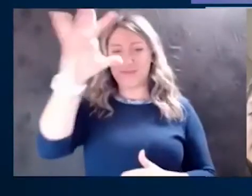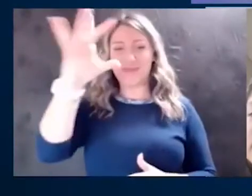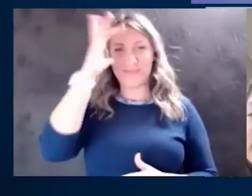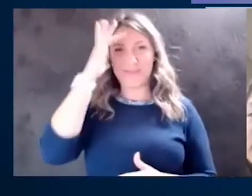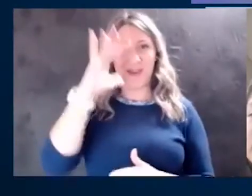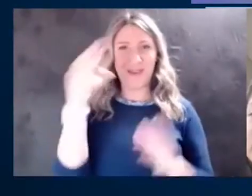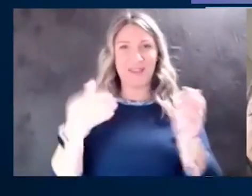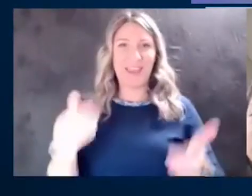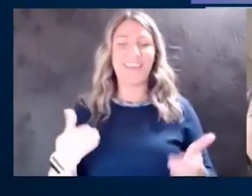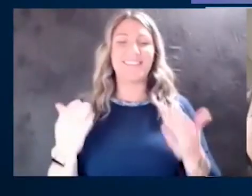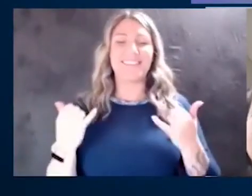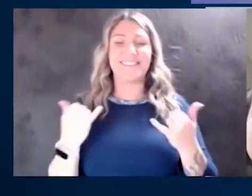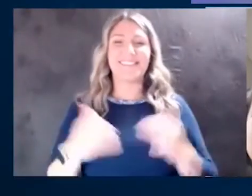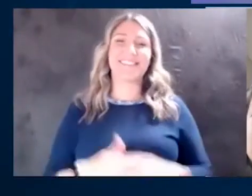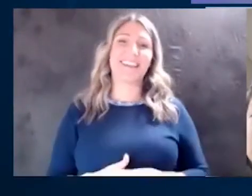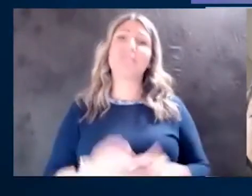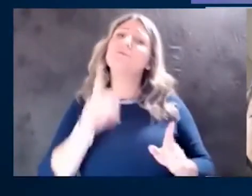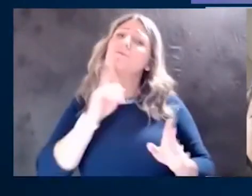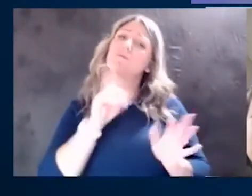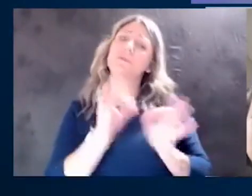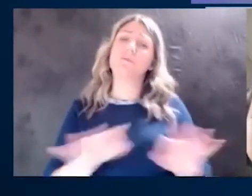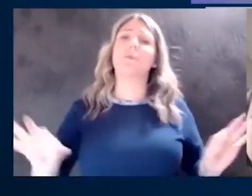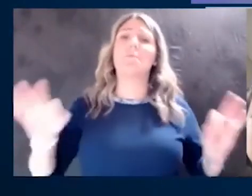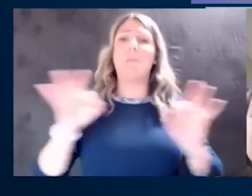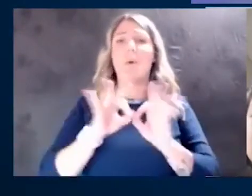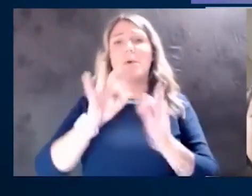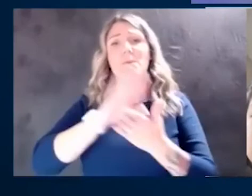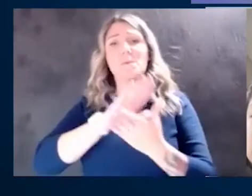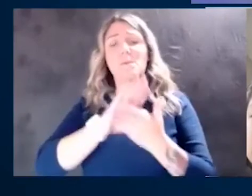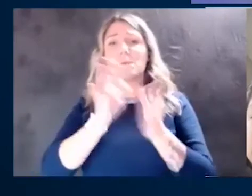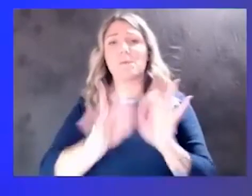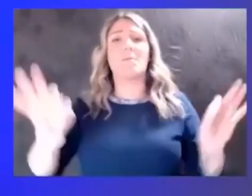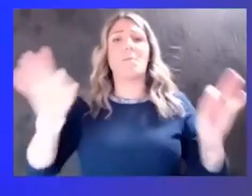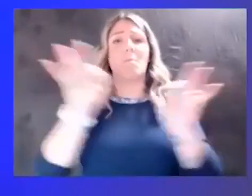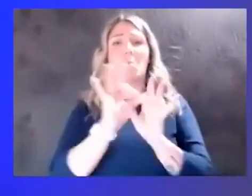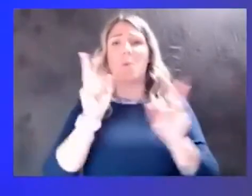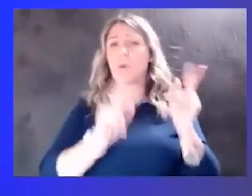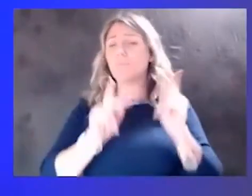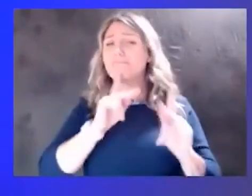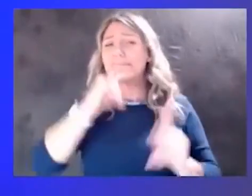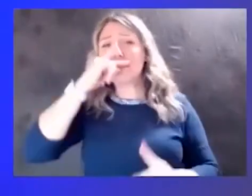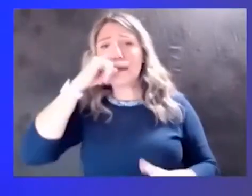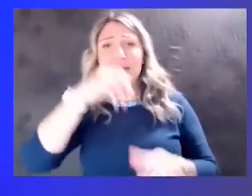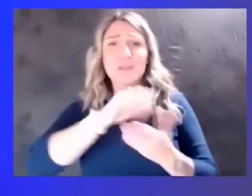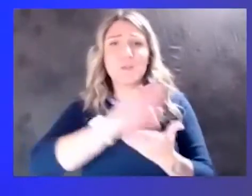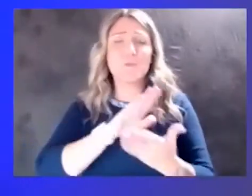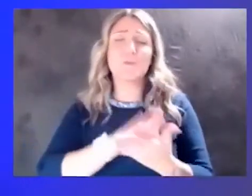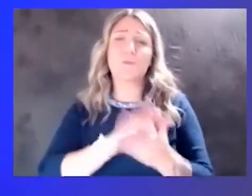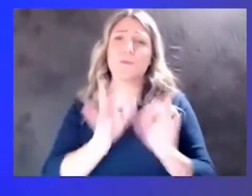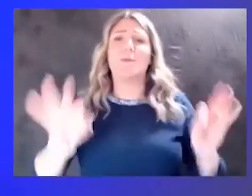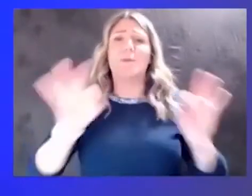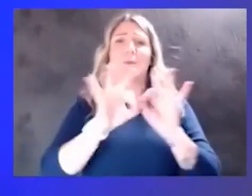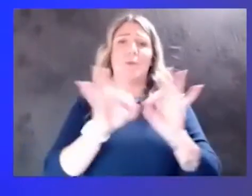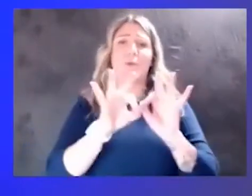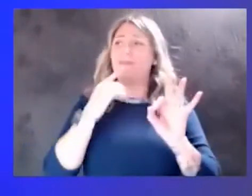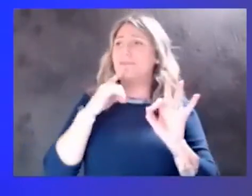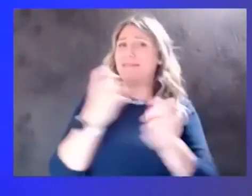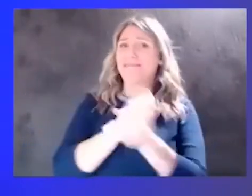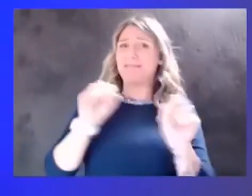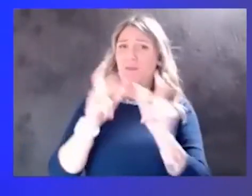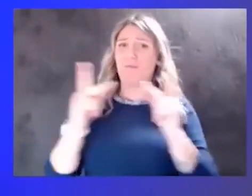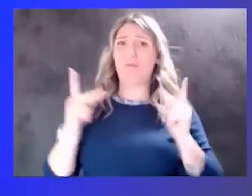You know, it is important. School is important. Kids being in school is important. Again, we've said this before. Safe places, places where they can